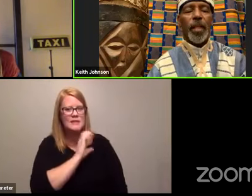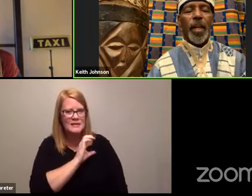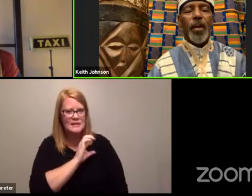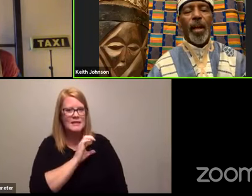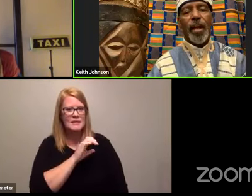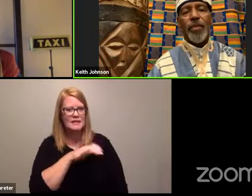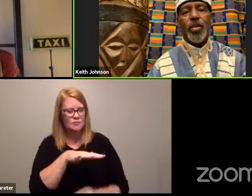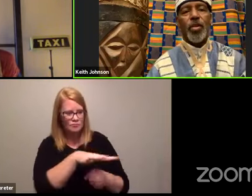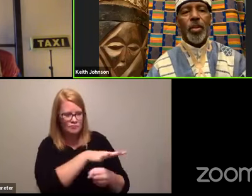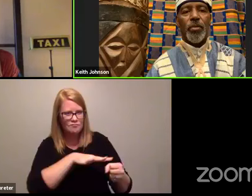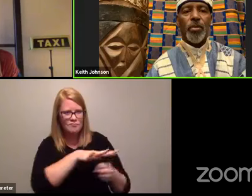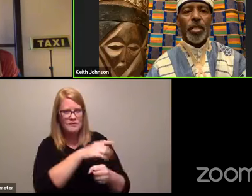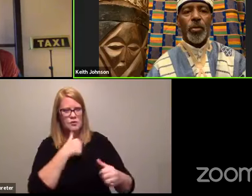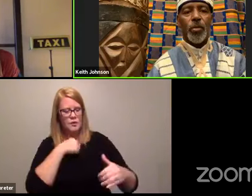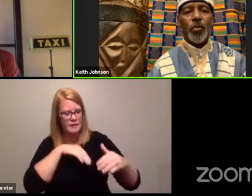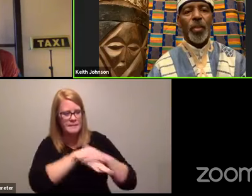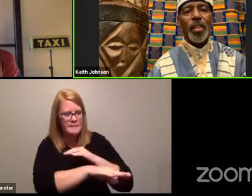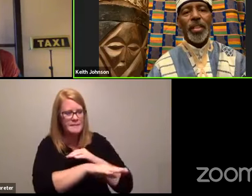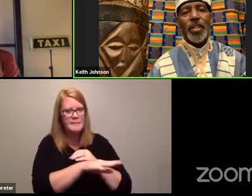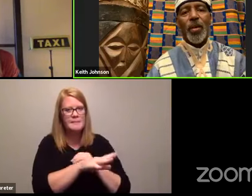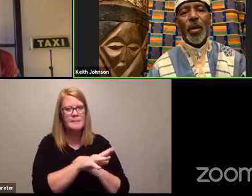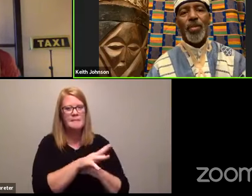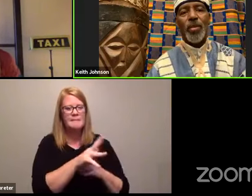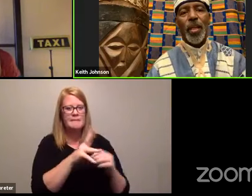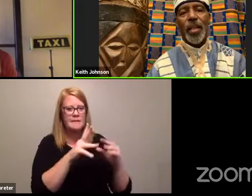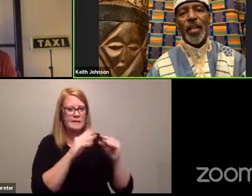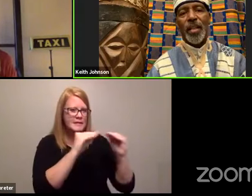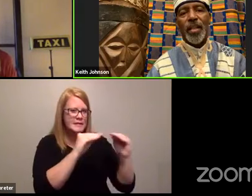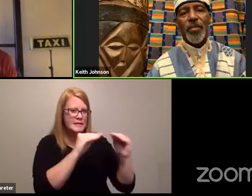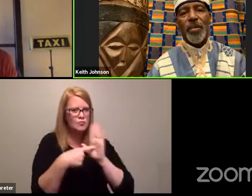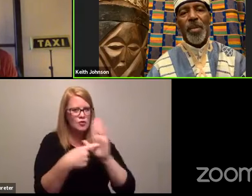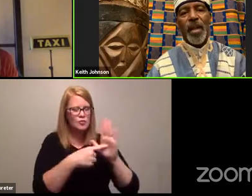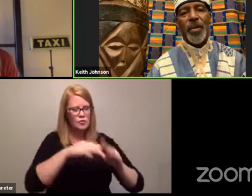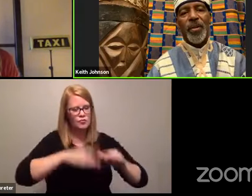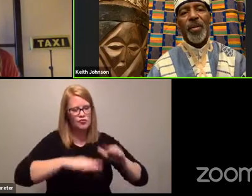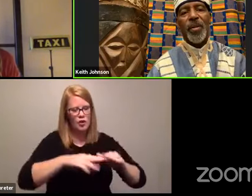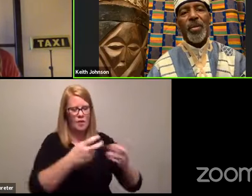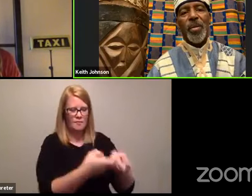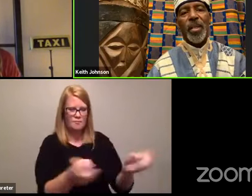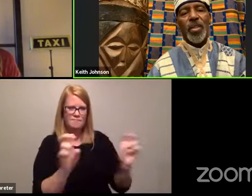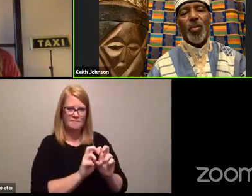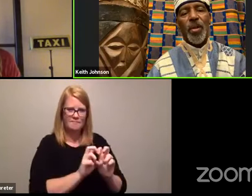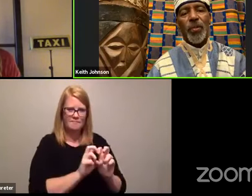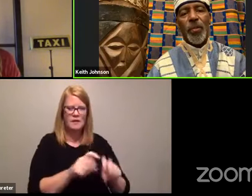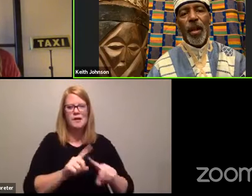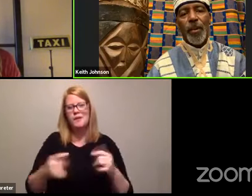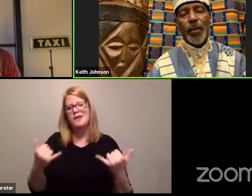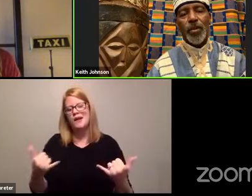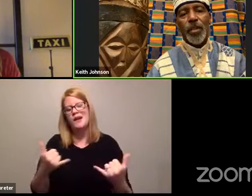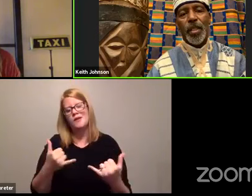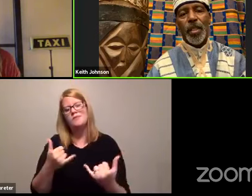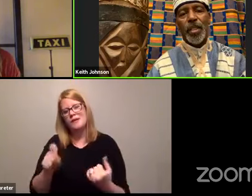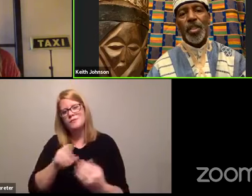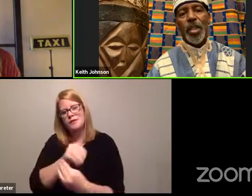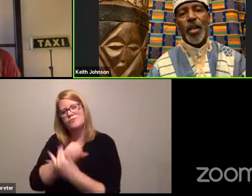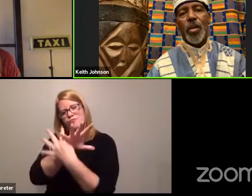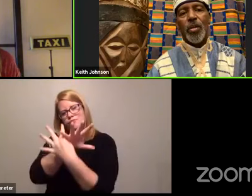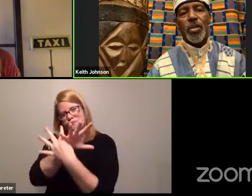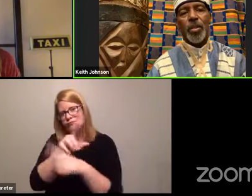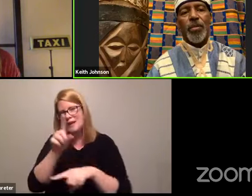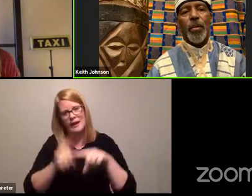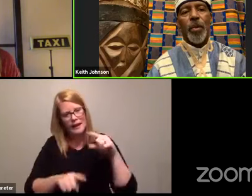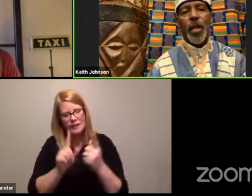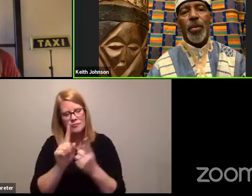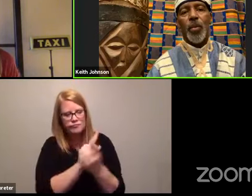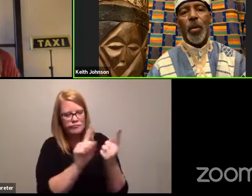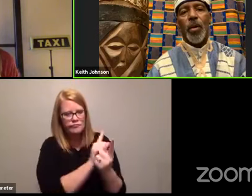But right now I have to do it through Zoom. So I'm doing it in a different manner. but it's a wonderful opportunity to share